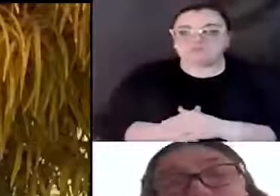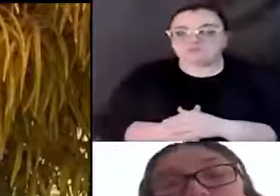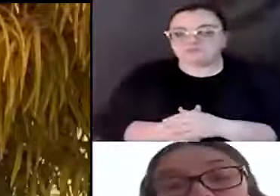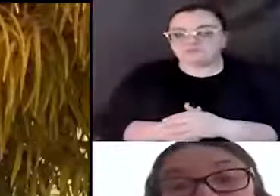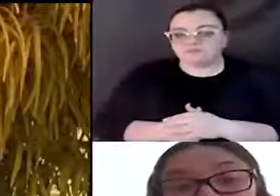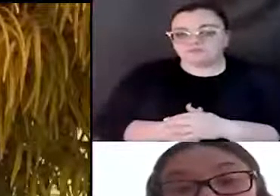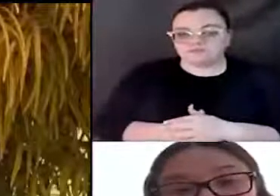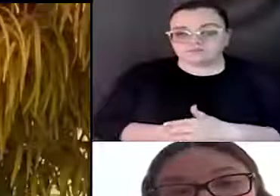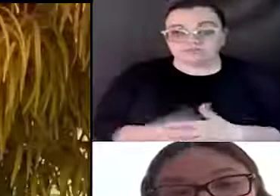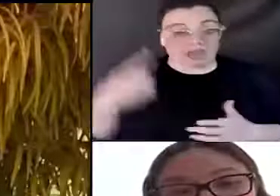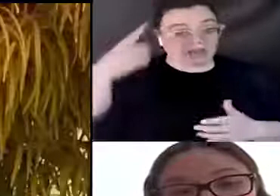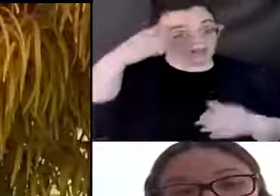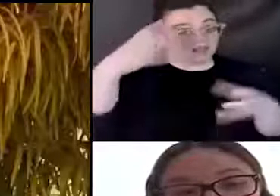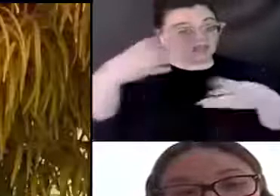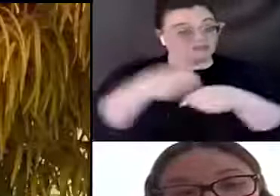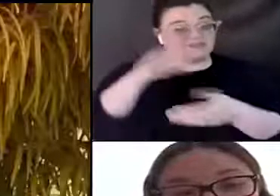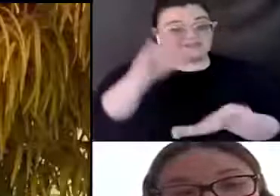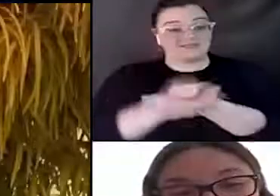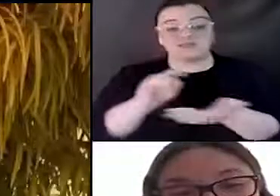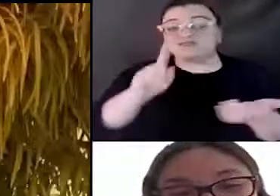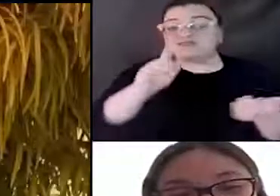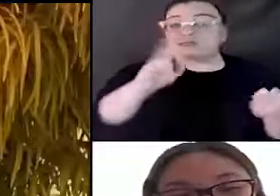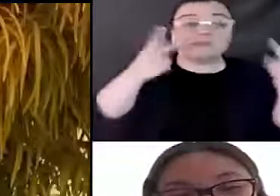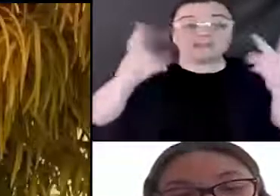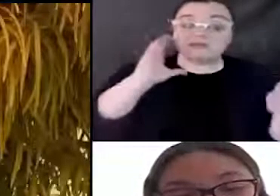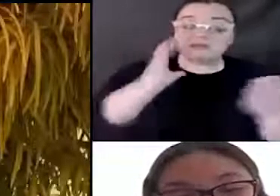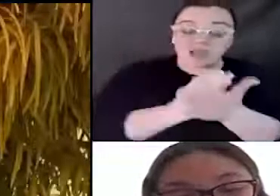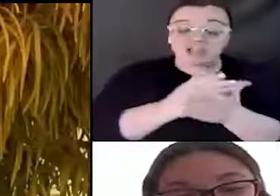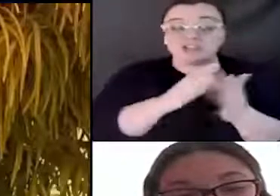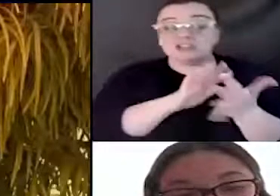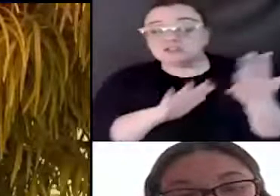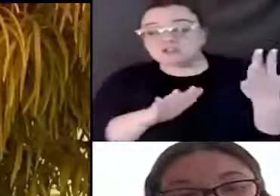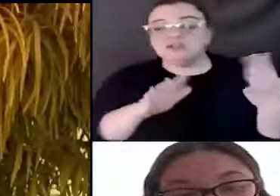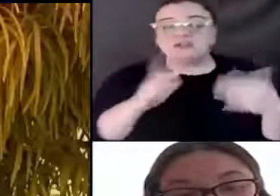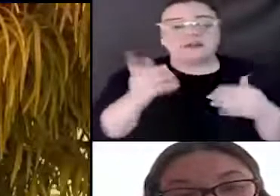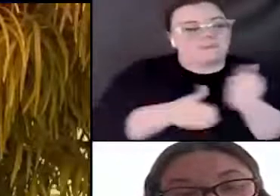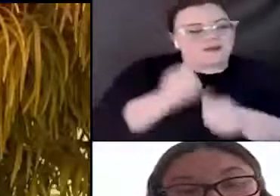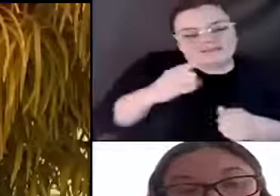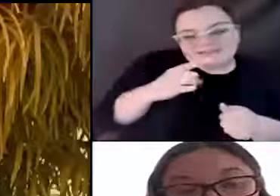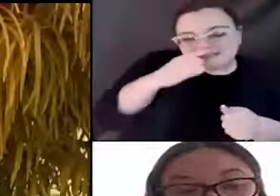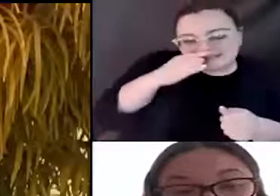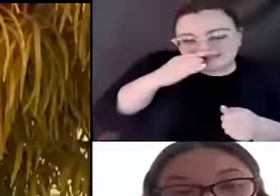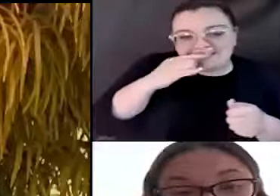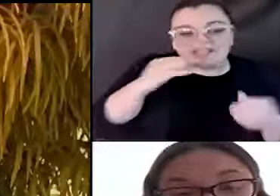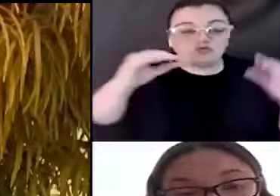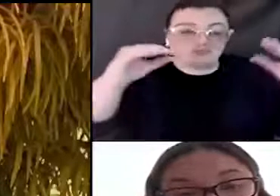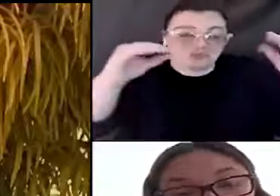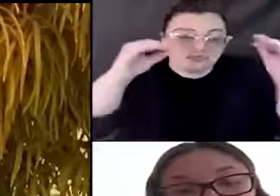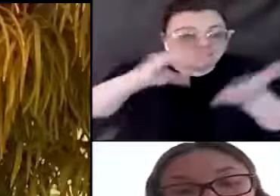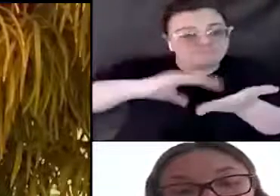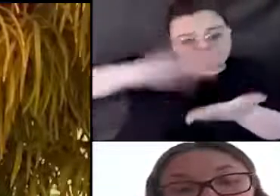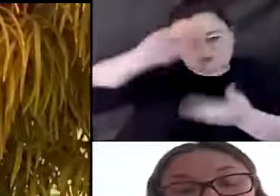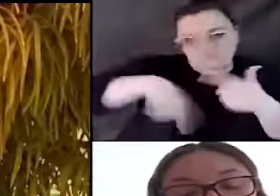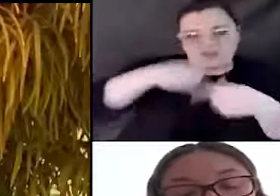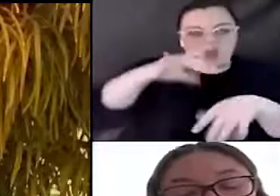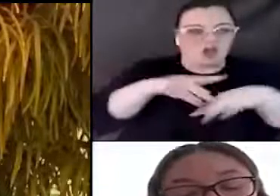yeah, that's it. And as you can see in the images, also the children were getting educated, and we were able to provide